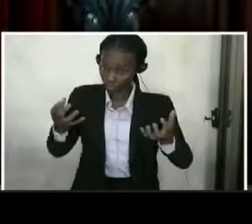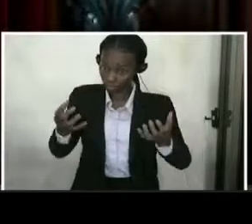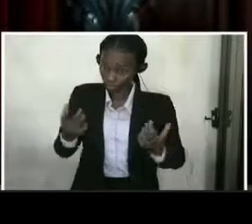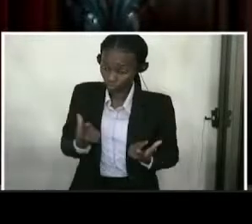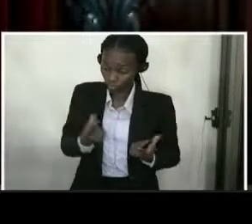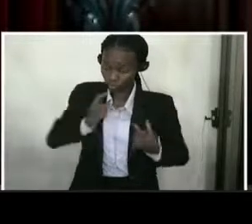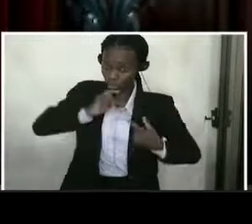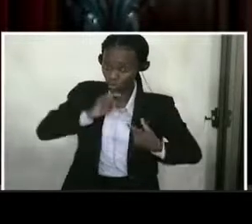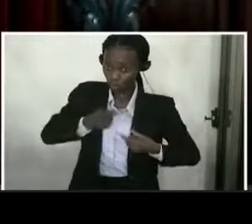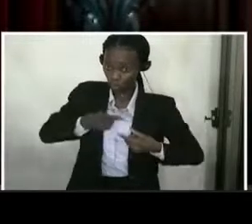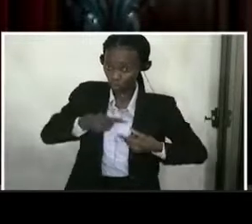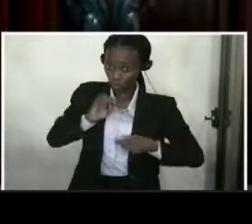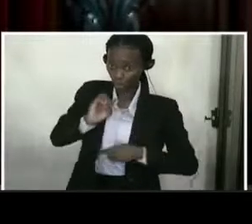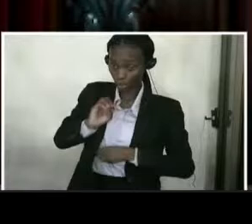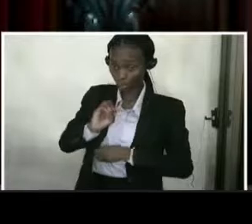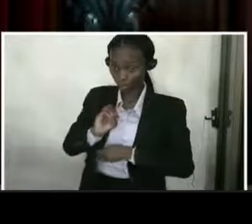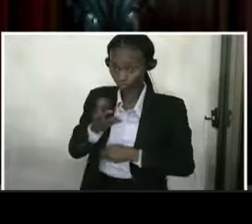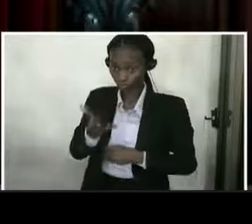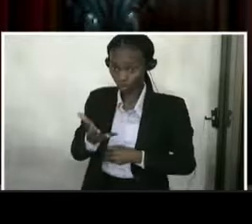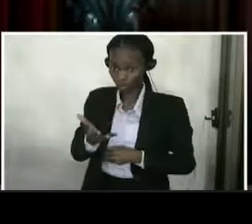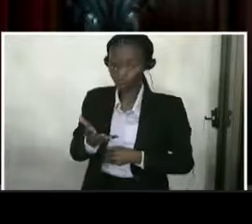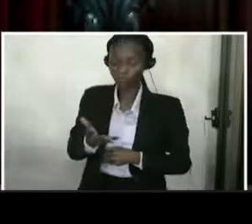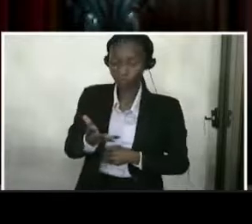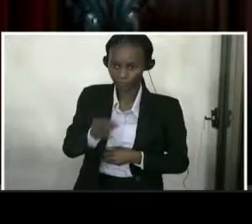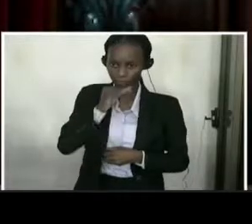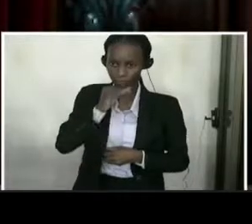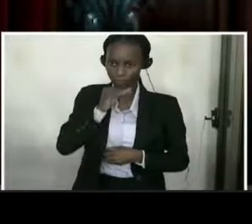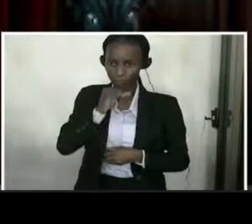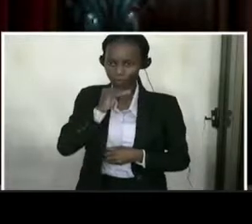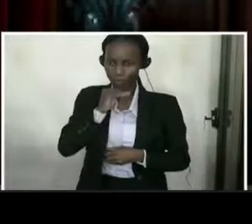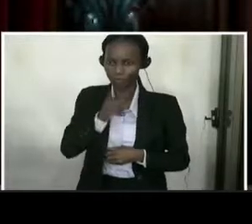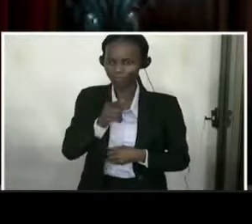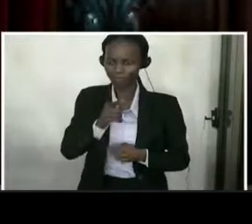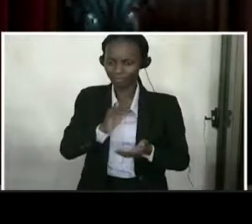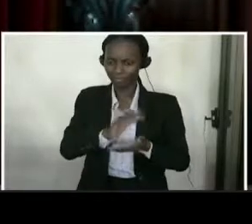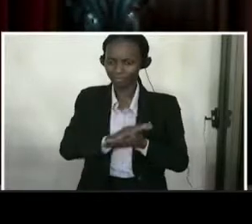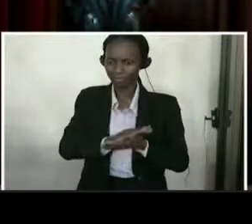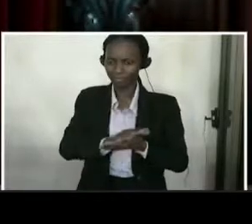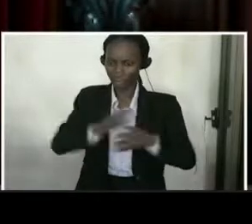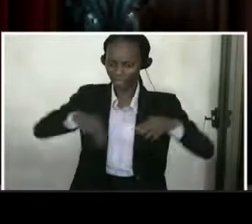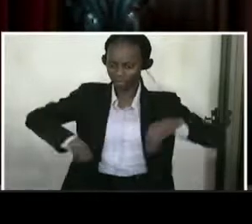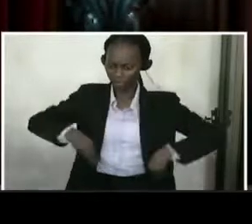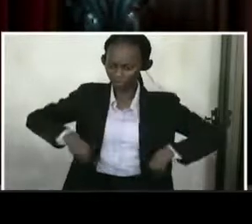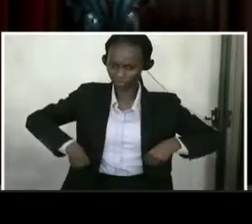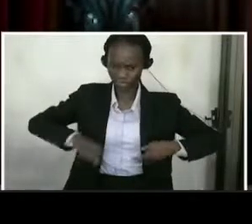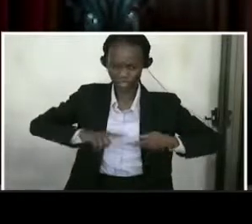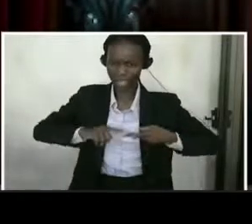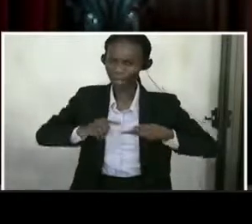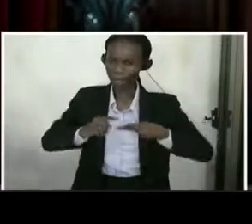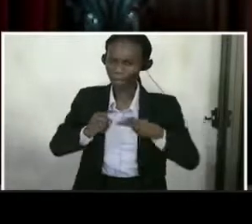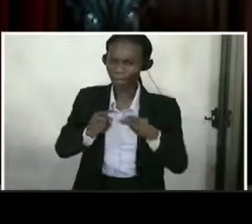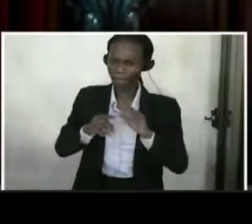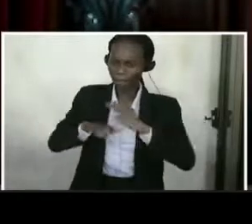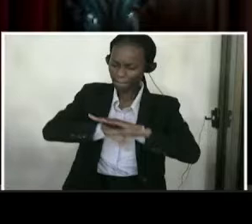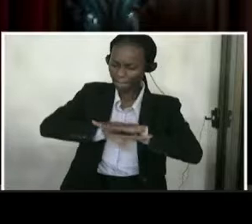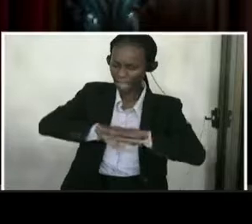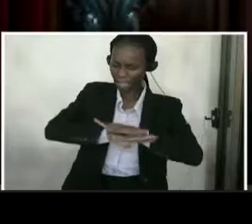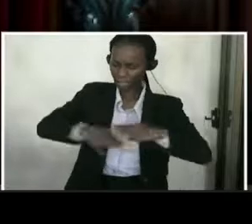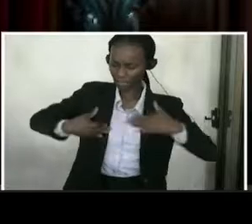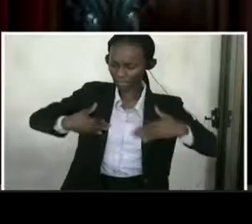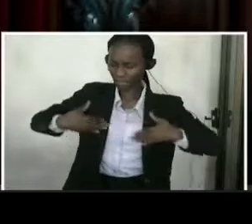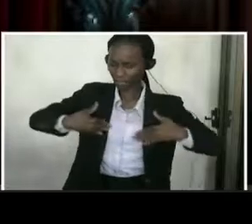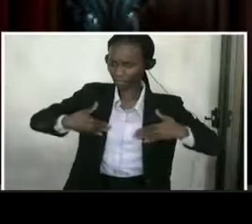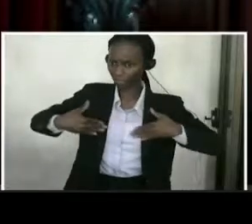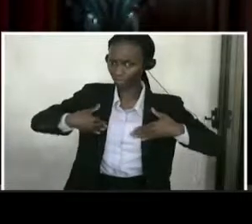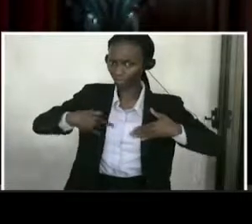maladministration, corruption, and the collapse of even the most basic administration starts with the Premier's office. The